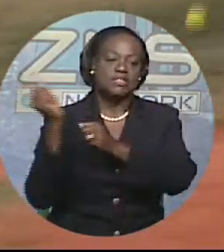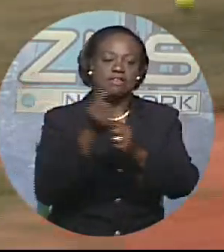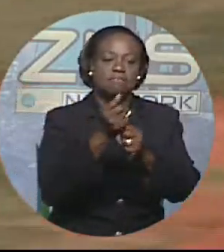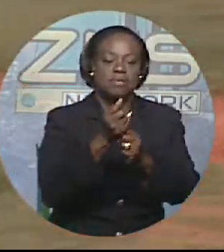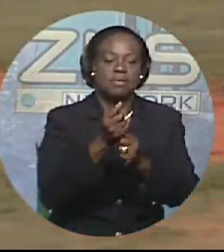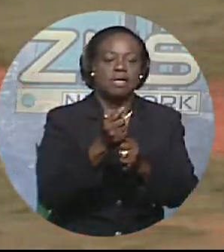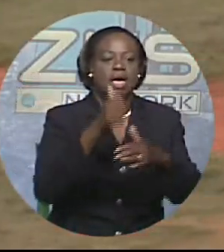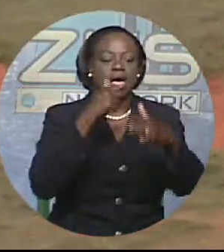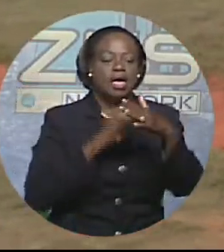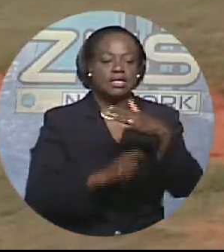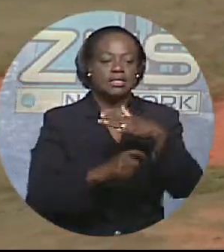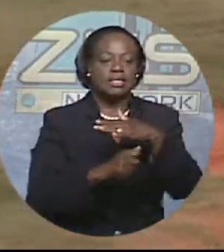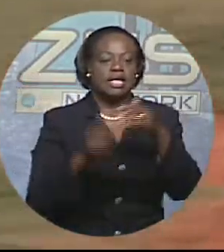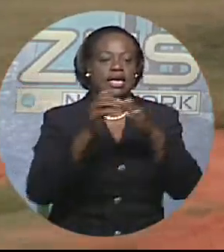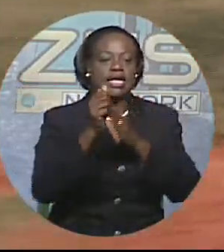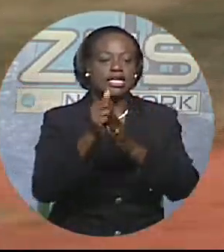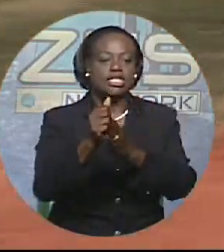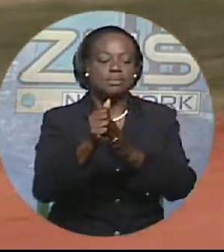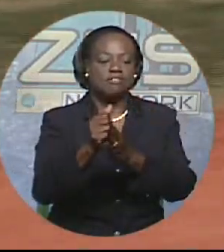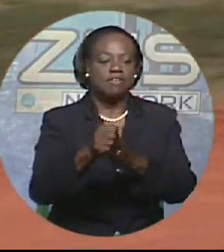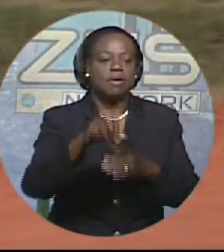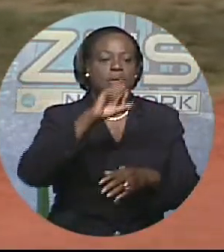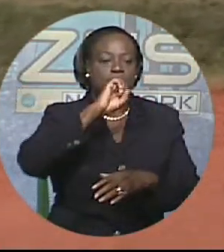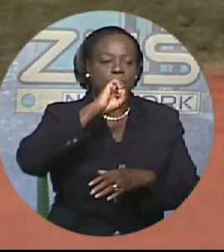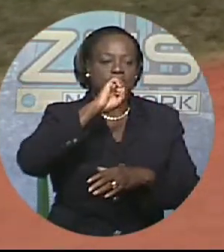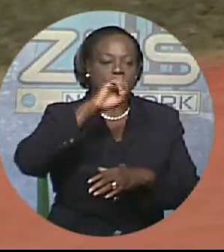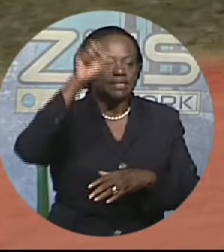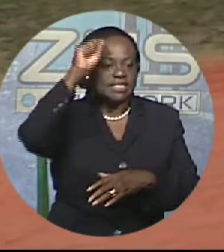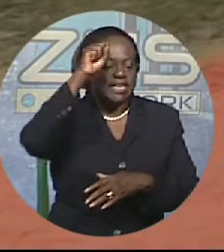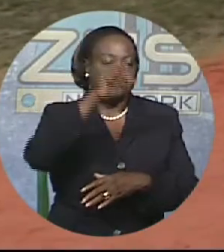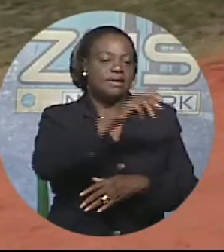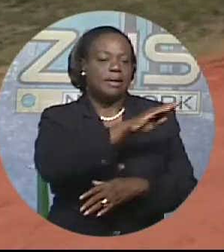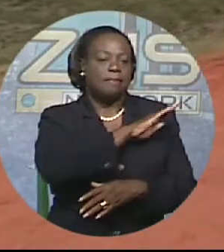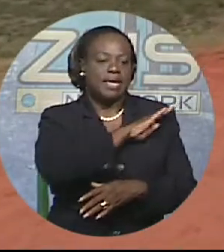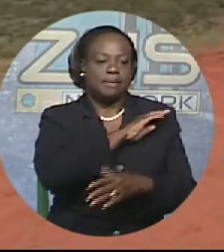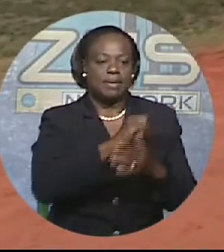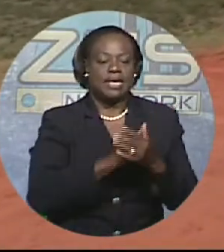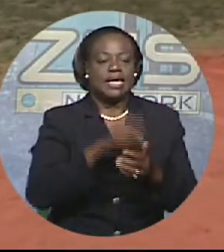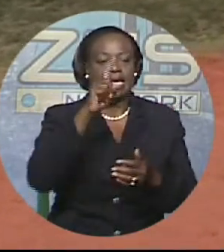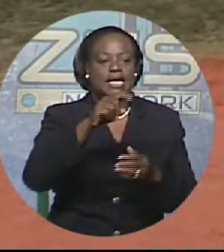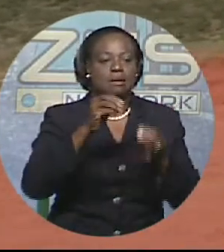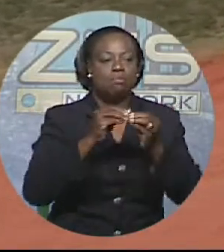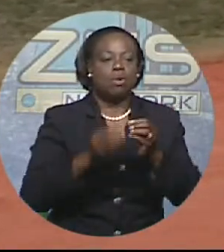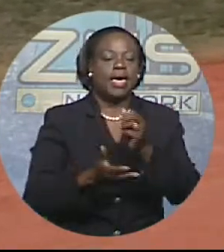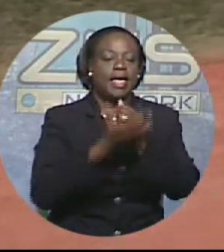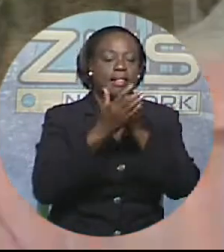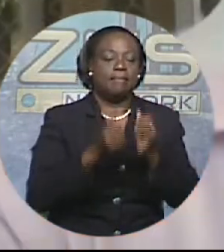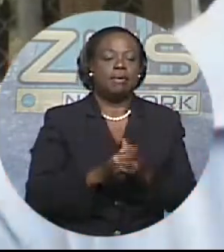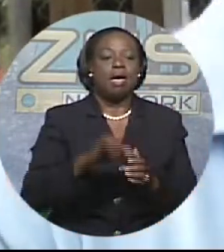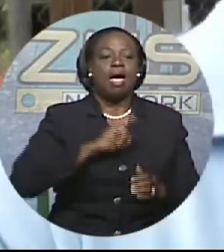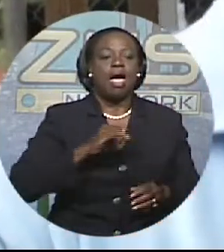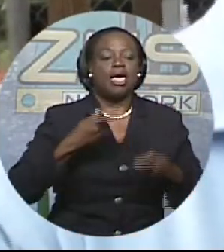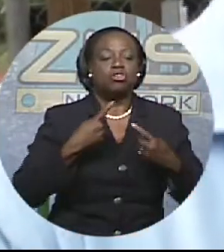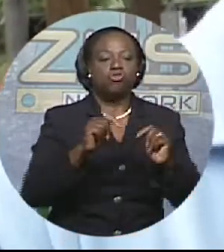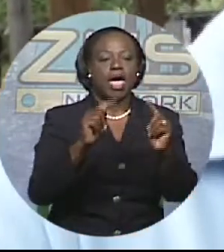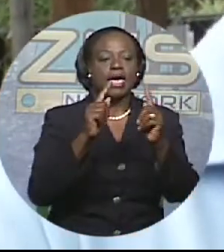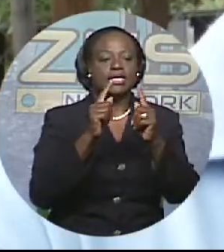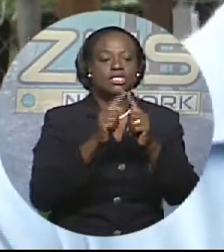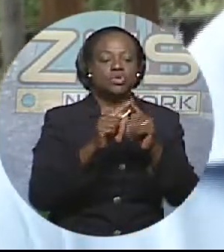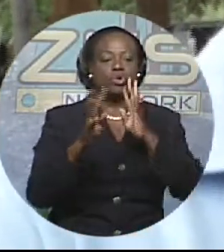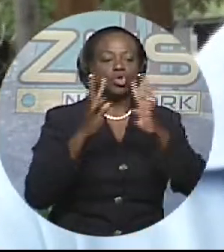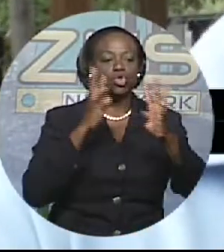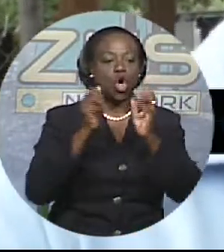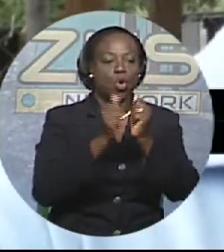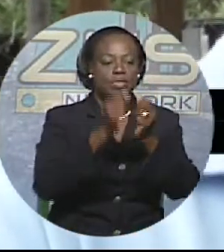Bishop Beneby, but more help and assistance is needed from the Bahamas Softball Federation. I tried to speak